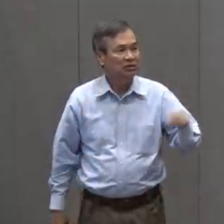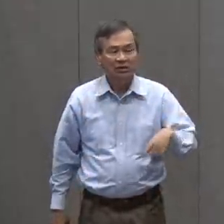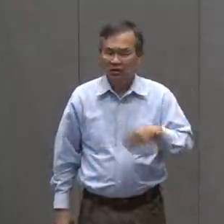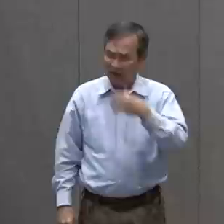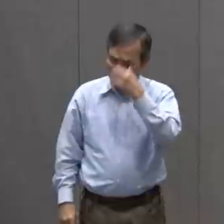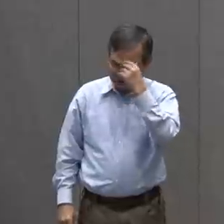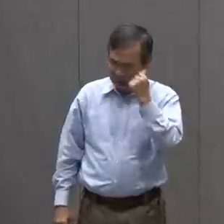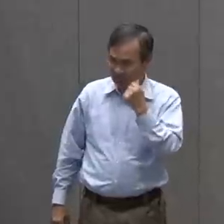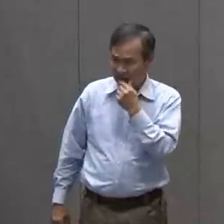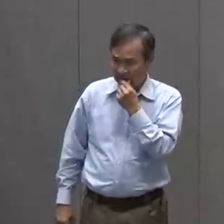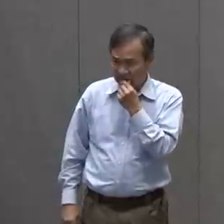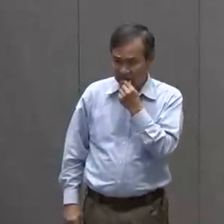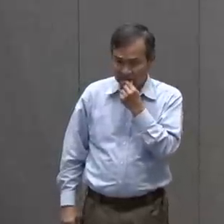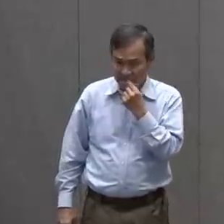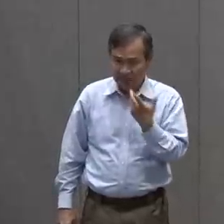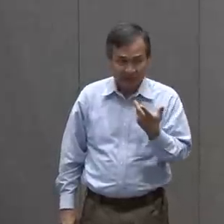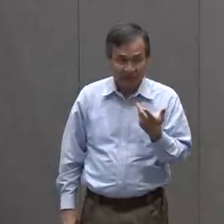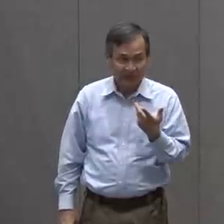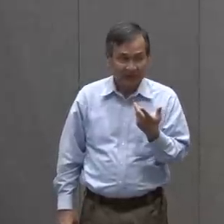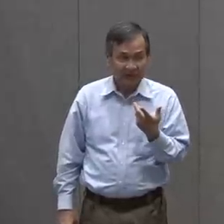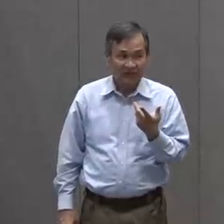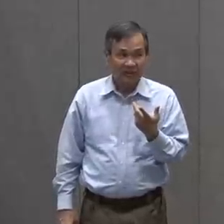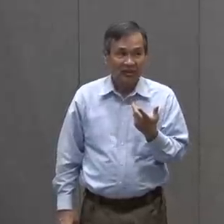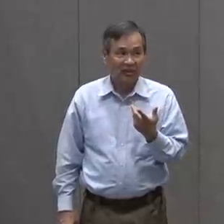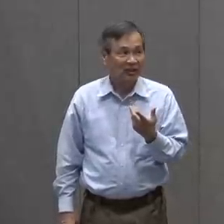forgotten. What does happen? I'd have to look.